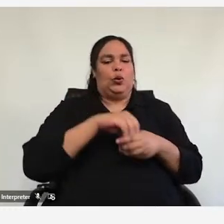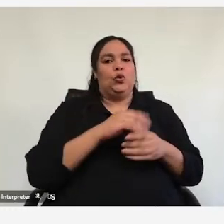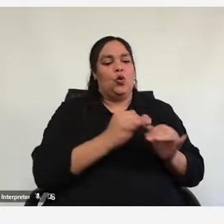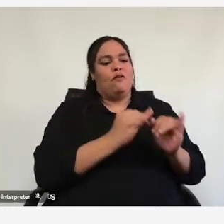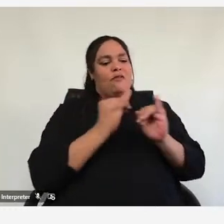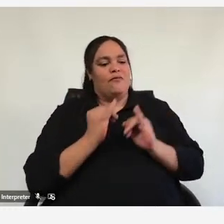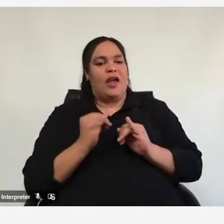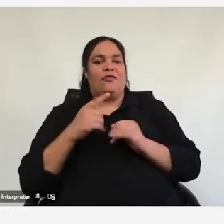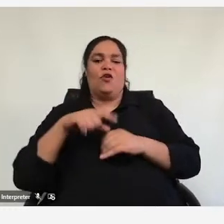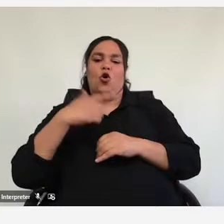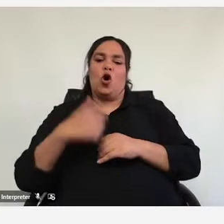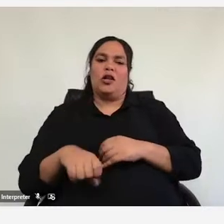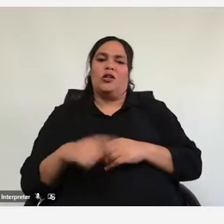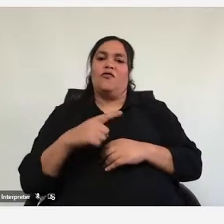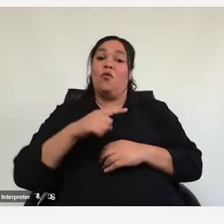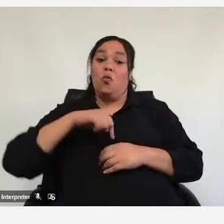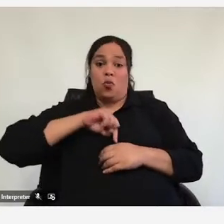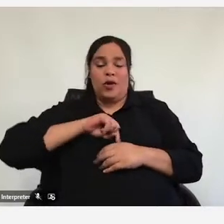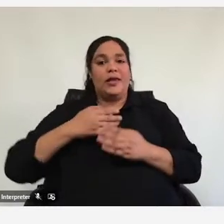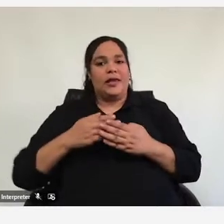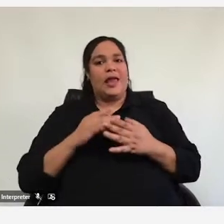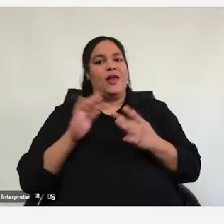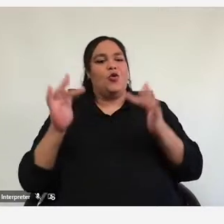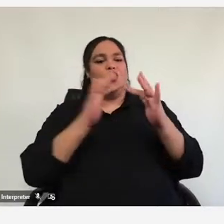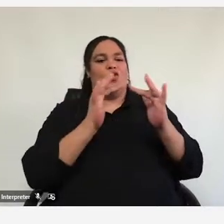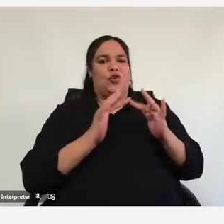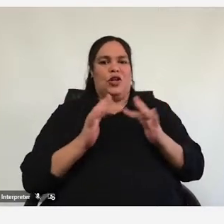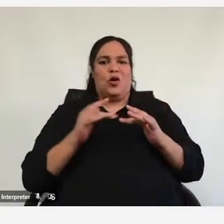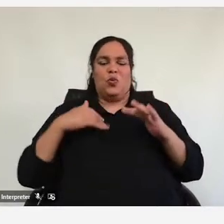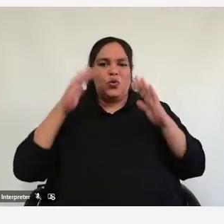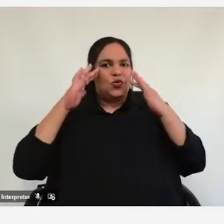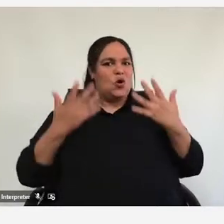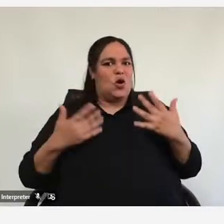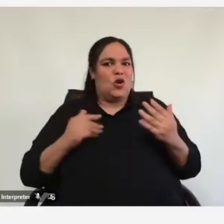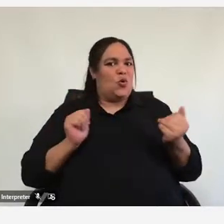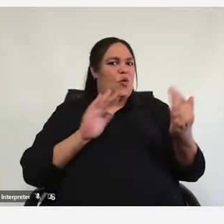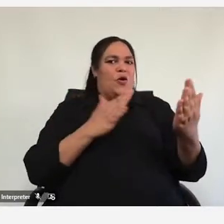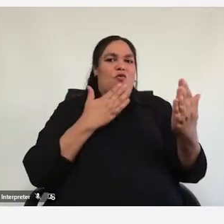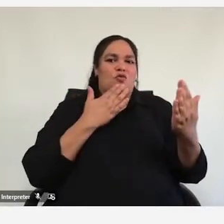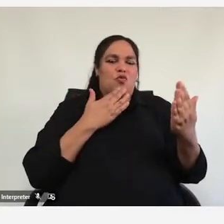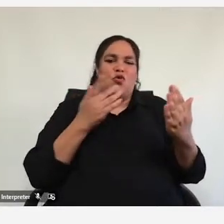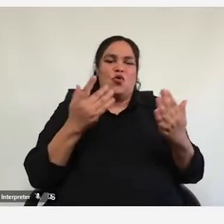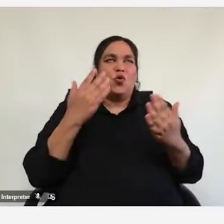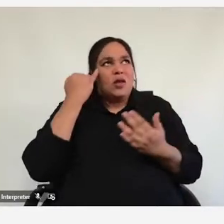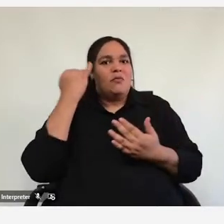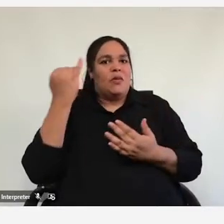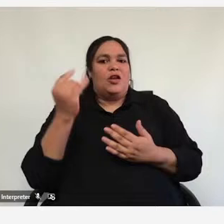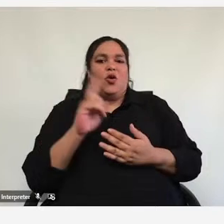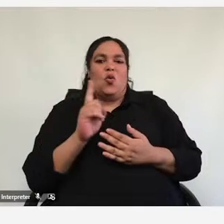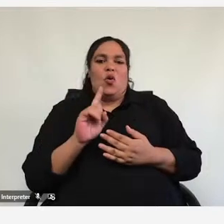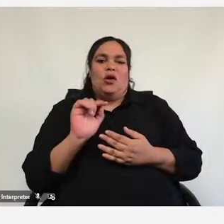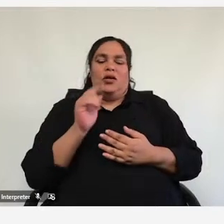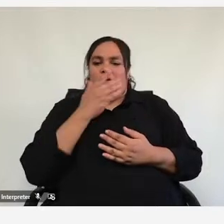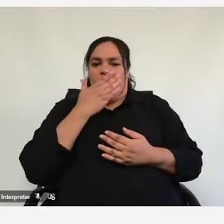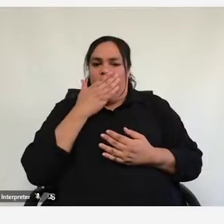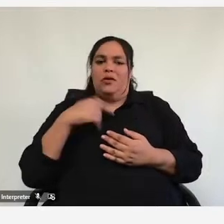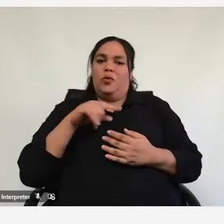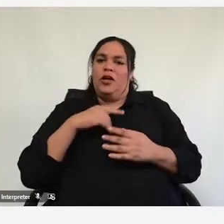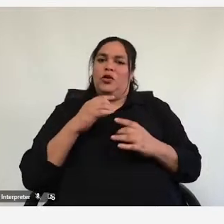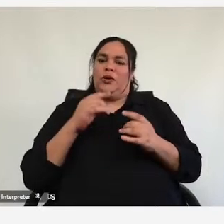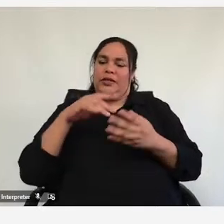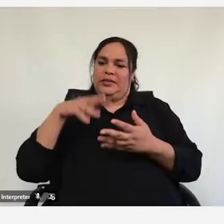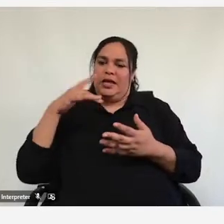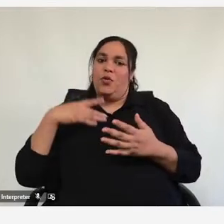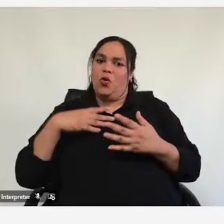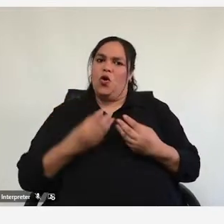to conferences in order for us to build connections. We don't know who to approach. You can imagine what we studied. We want